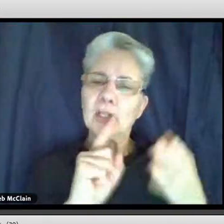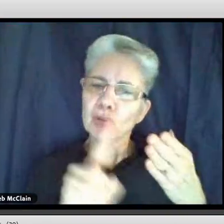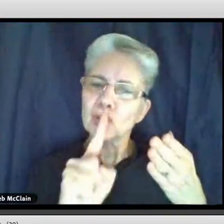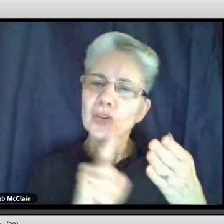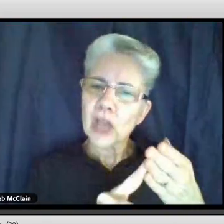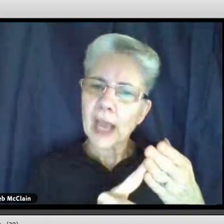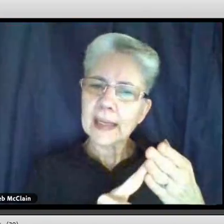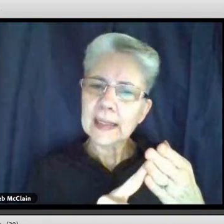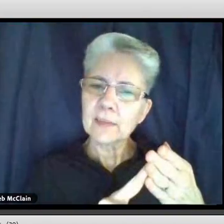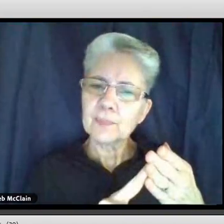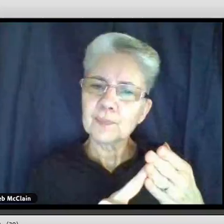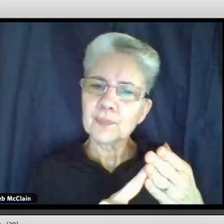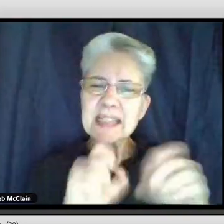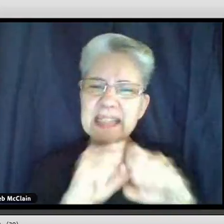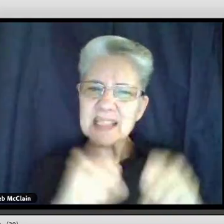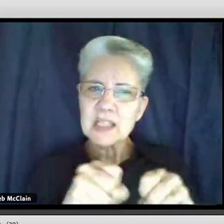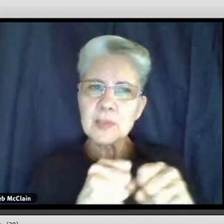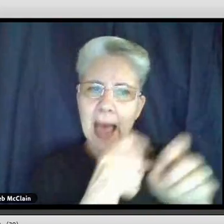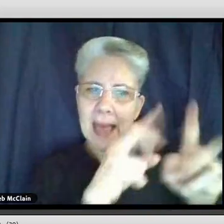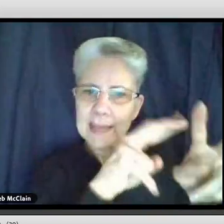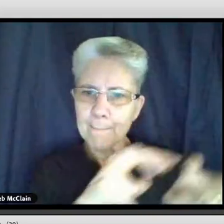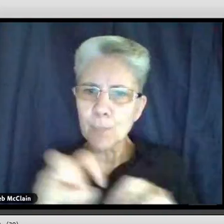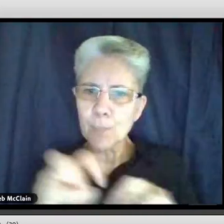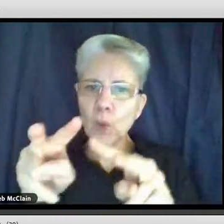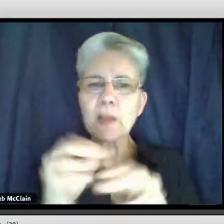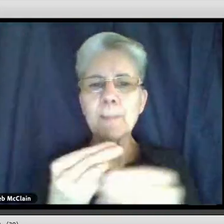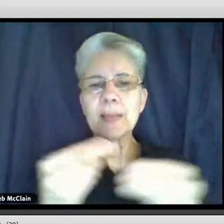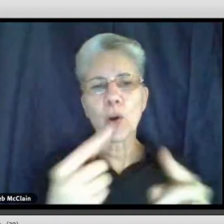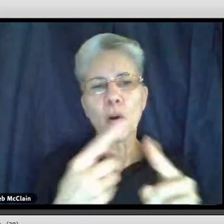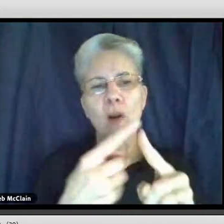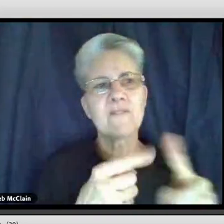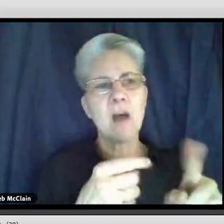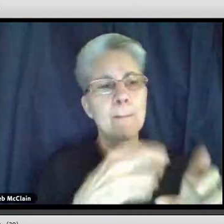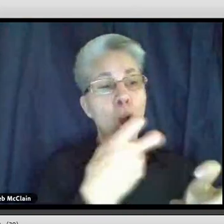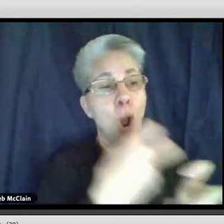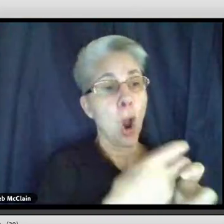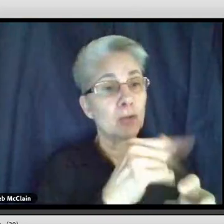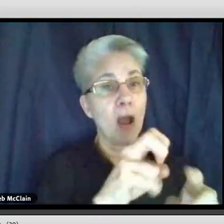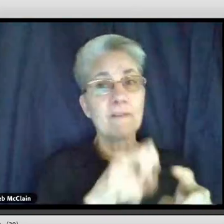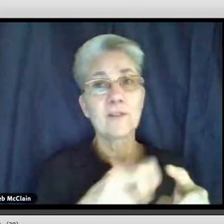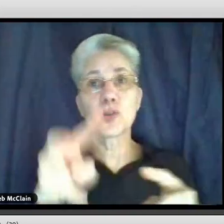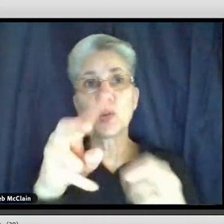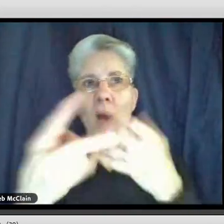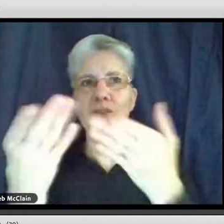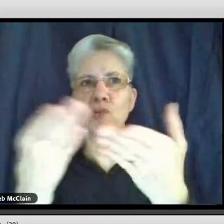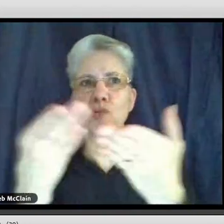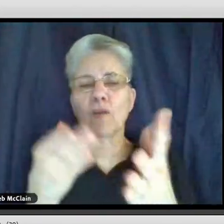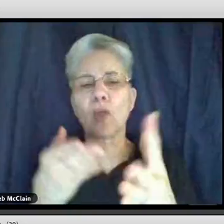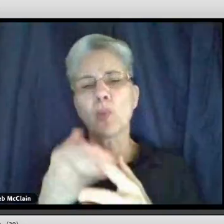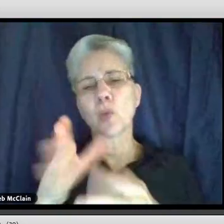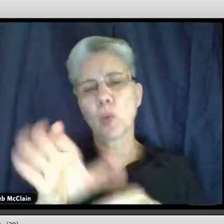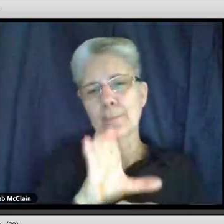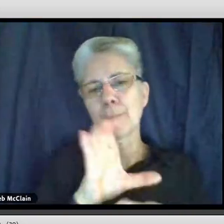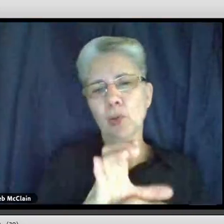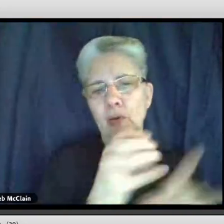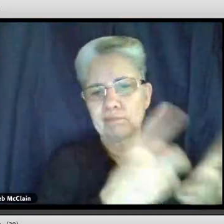checking checksums as it moves material around for you from, say, an external hard drive to a server through your